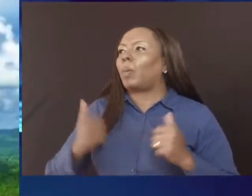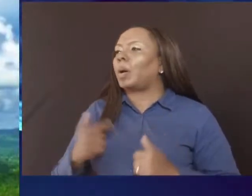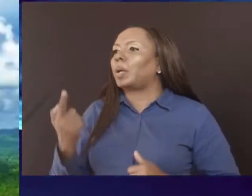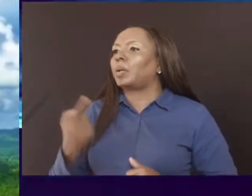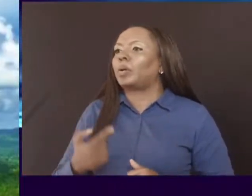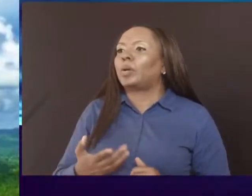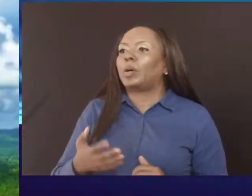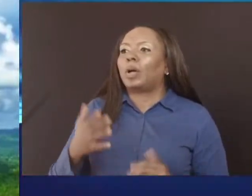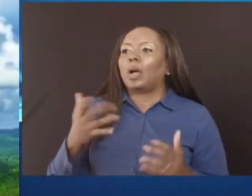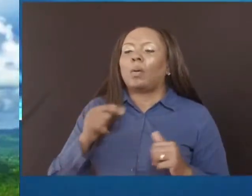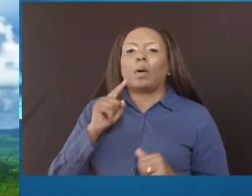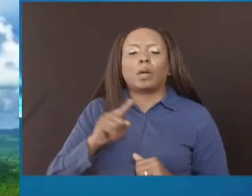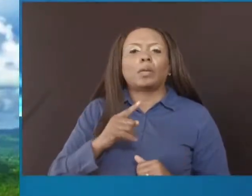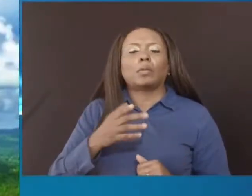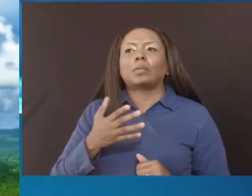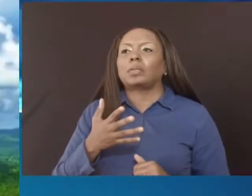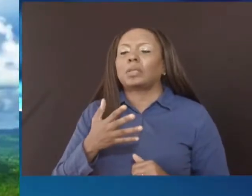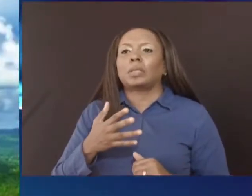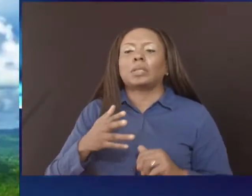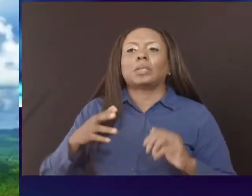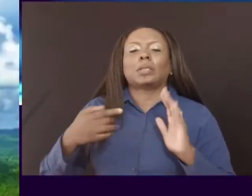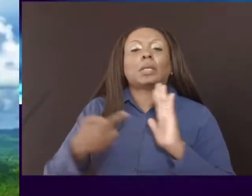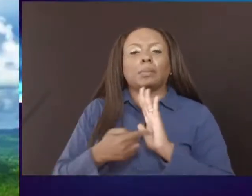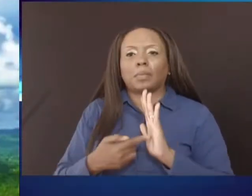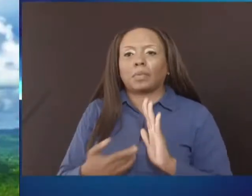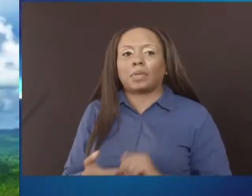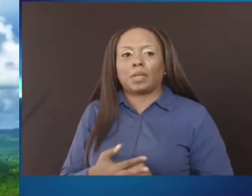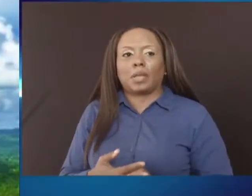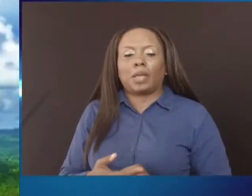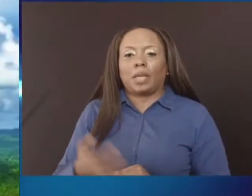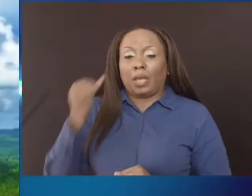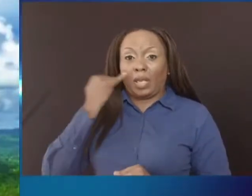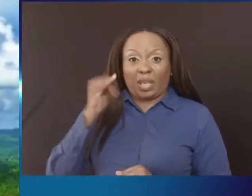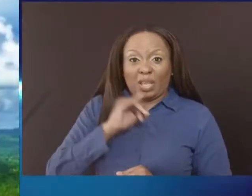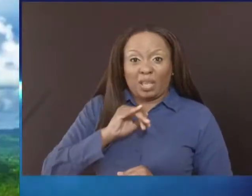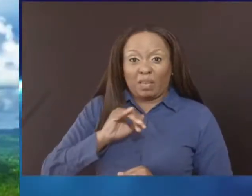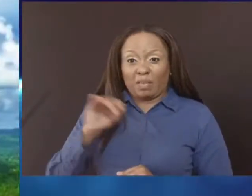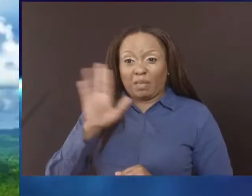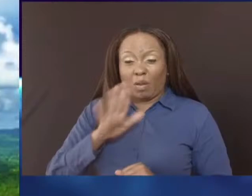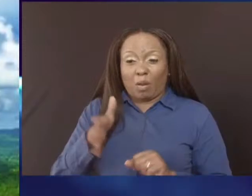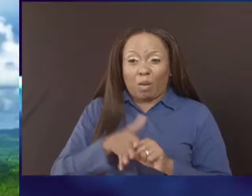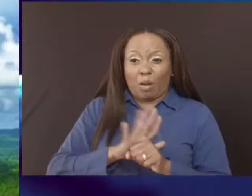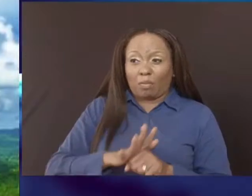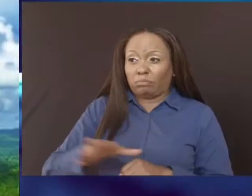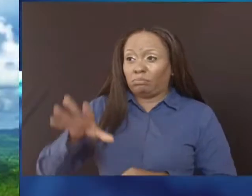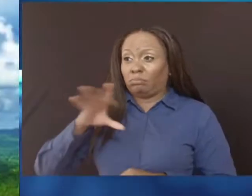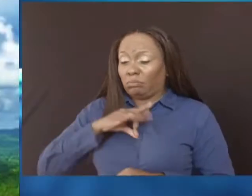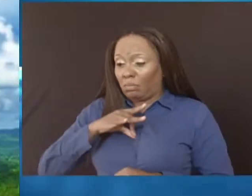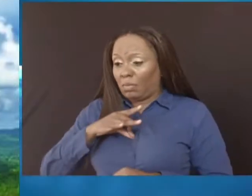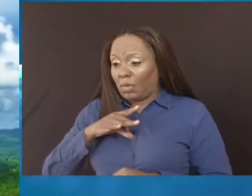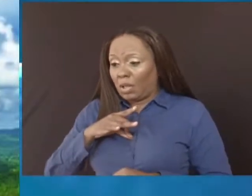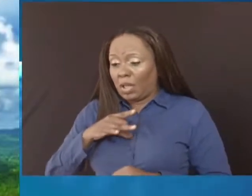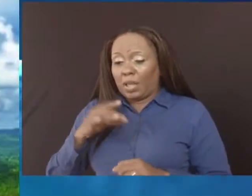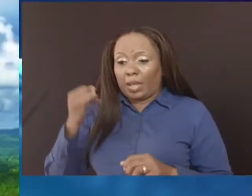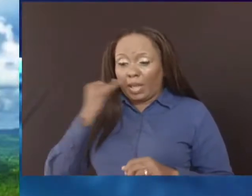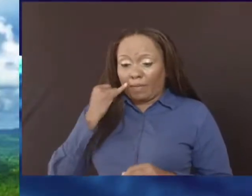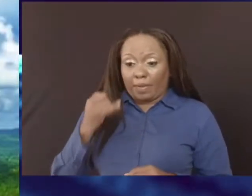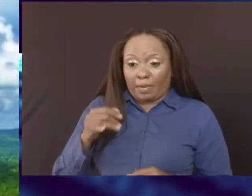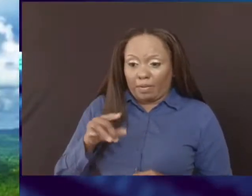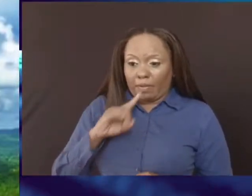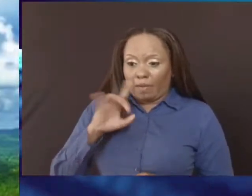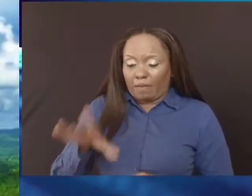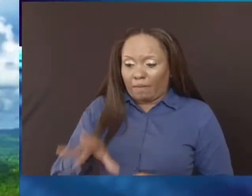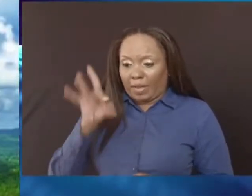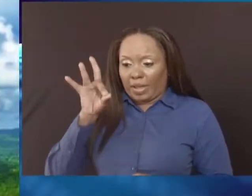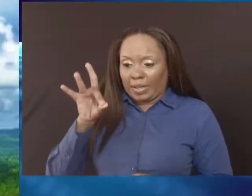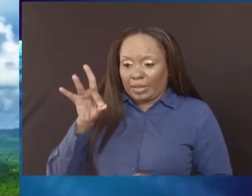have an elbow, no wrist. So essentially, if it lines up with the ACE2 receptor and it binds, okay, then